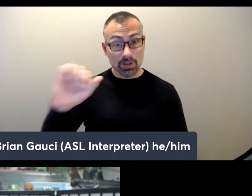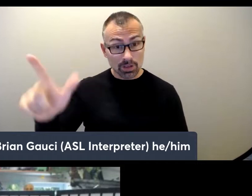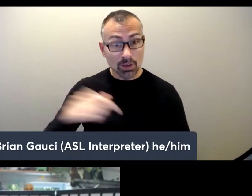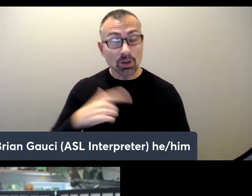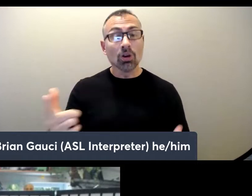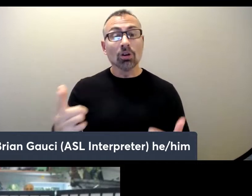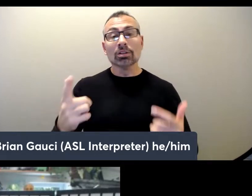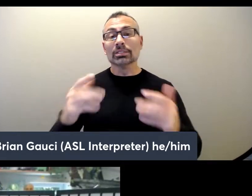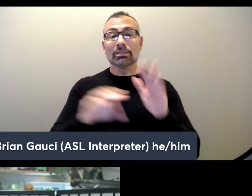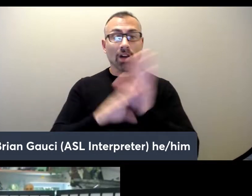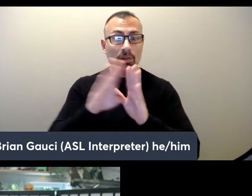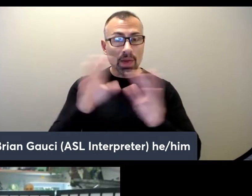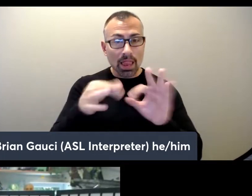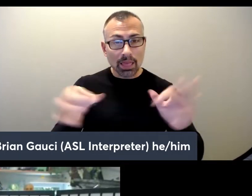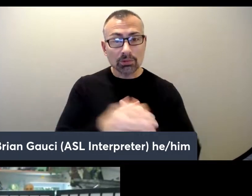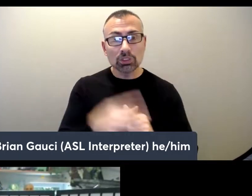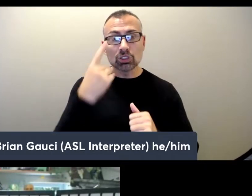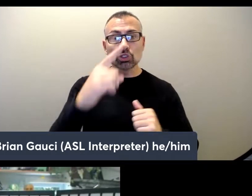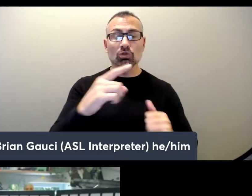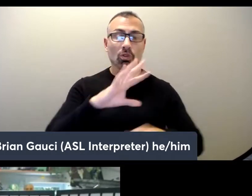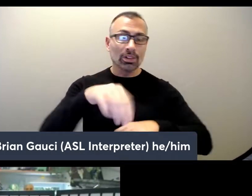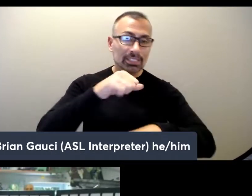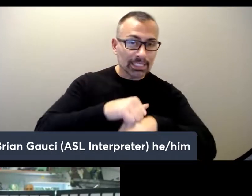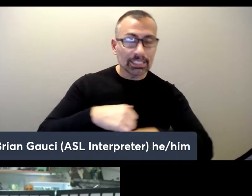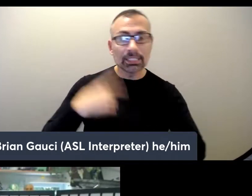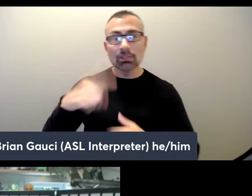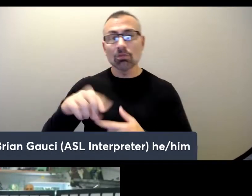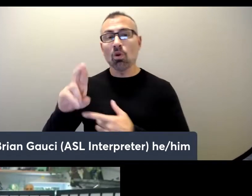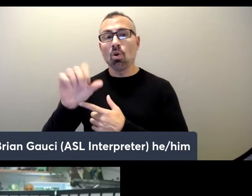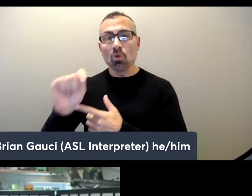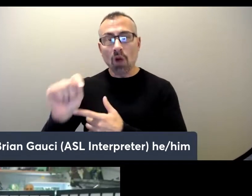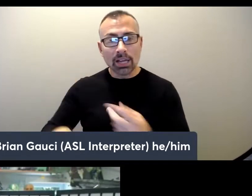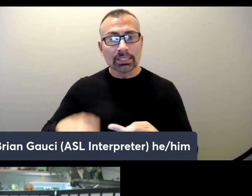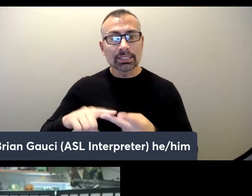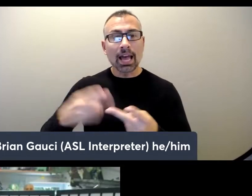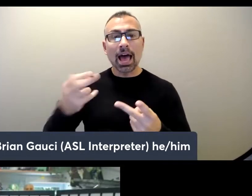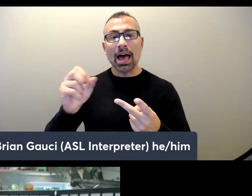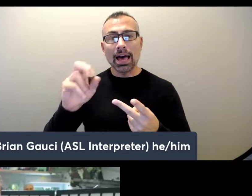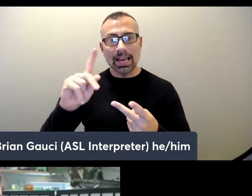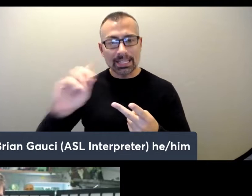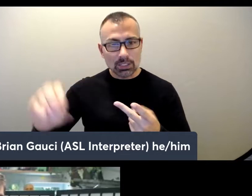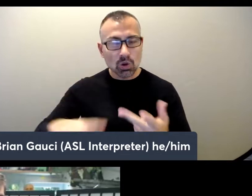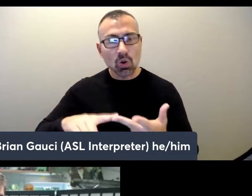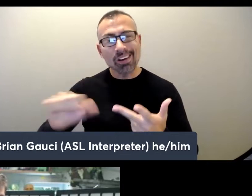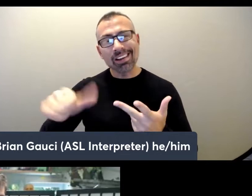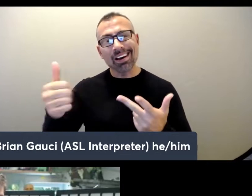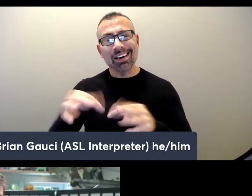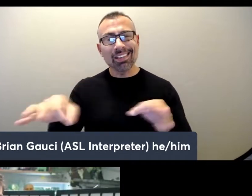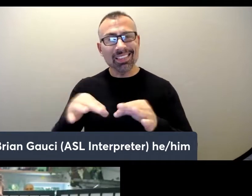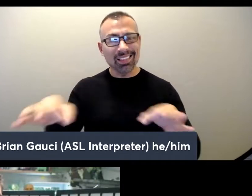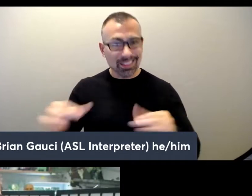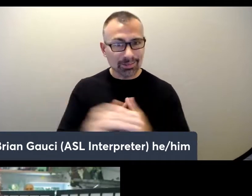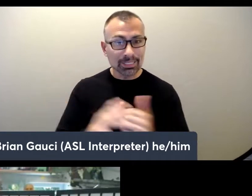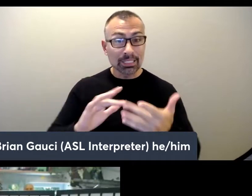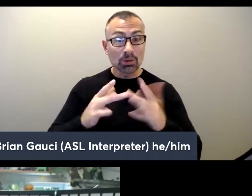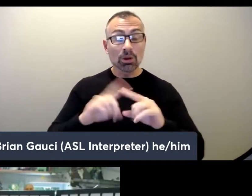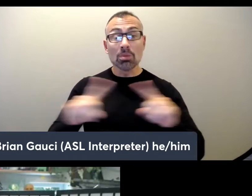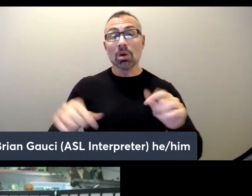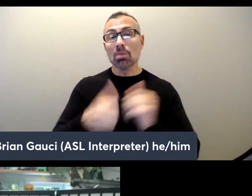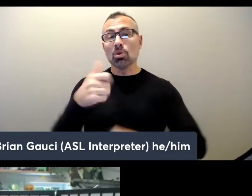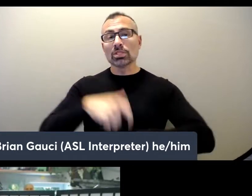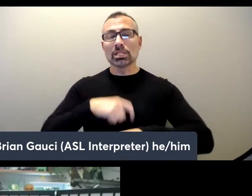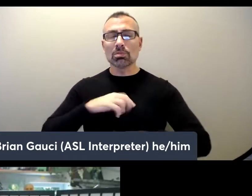Solidity. There's specific development languages for Rust and Haskell for other languages and other networks. But you're usually going to start with a common tool called